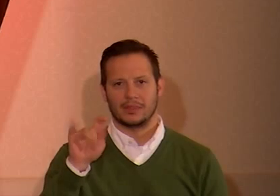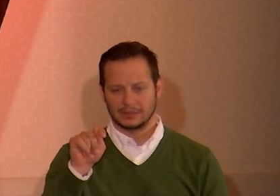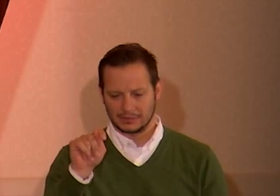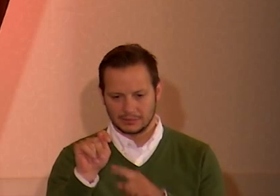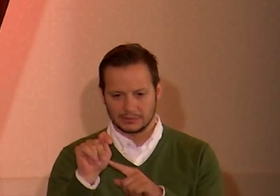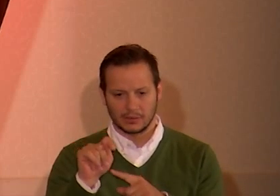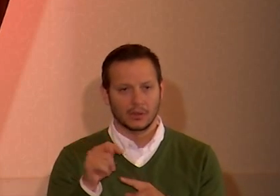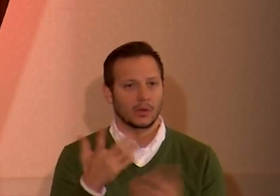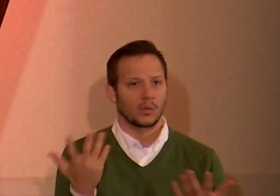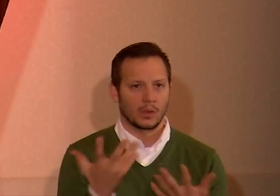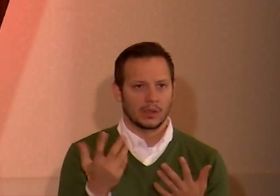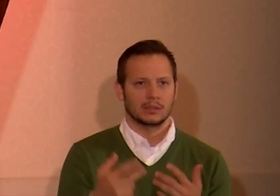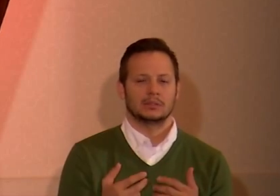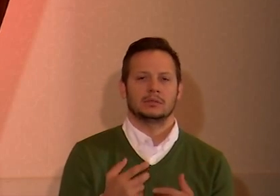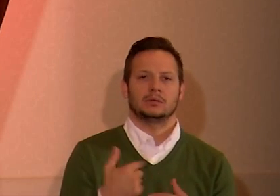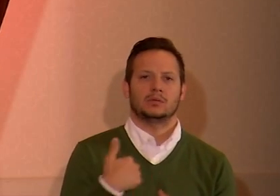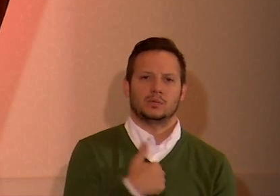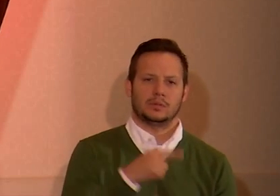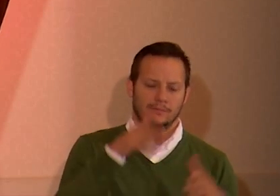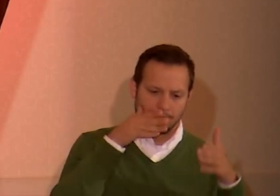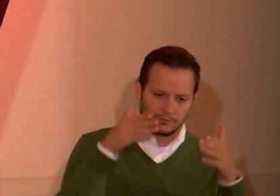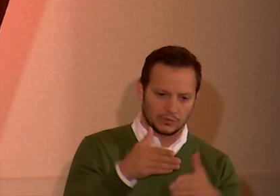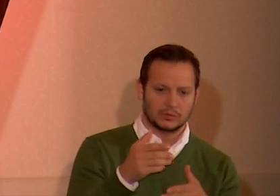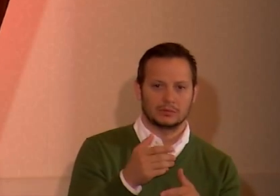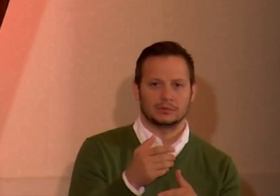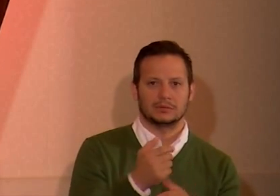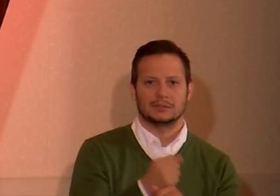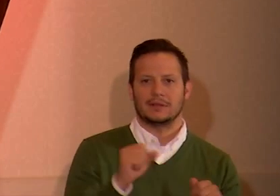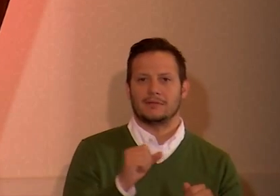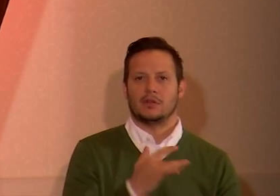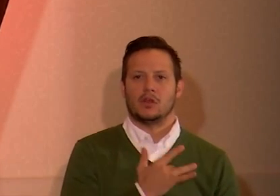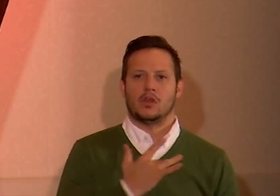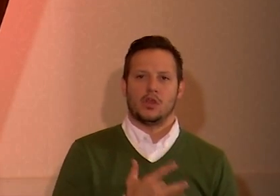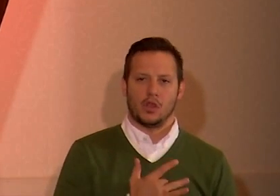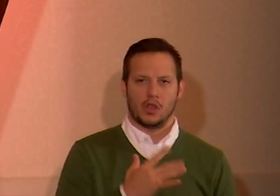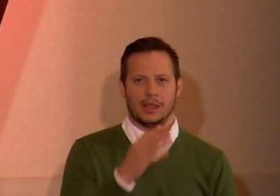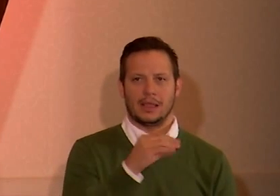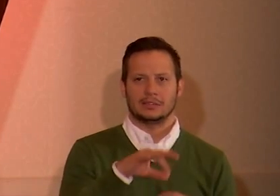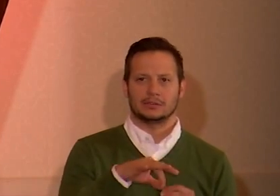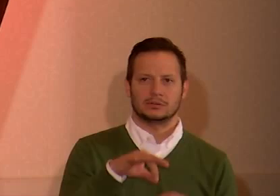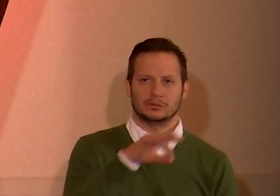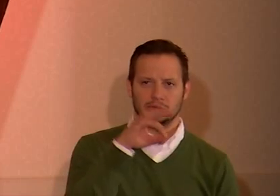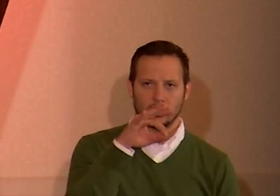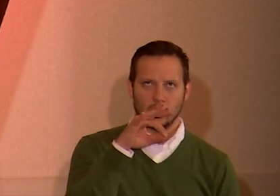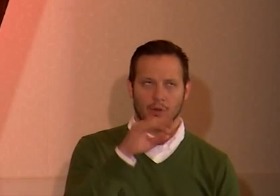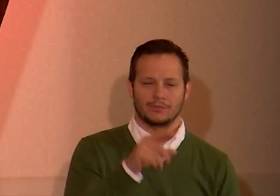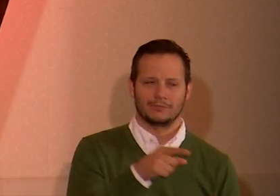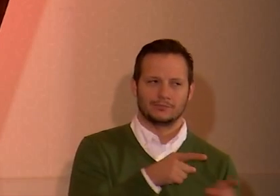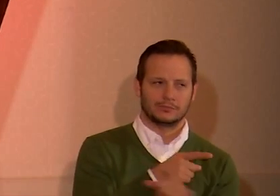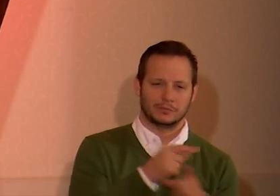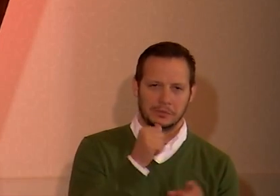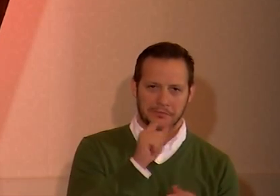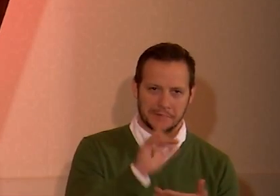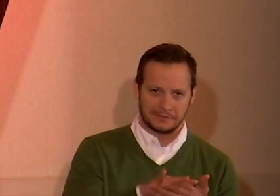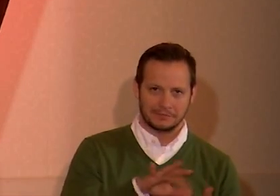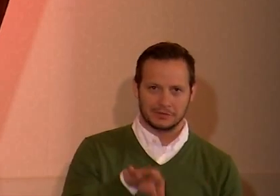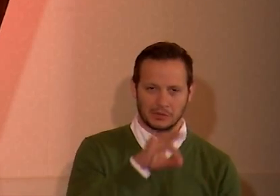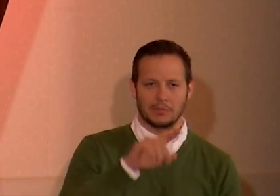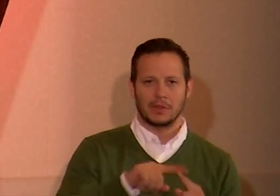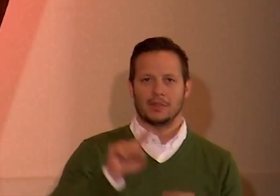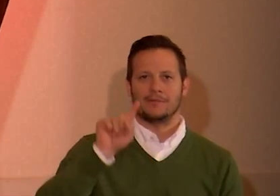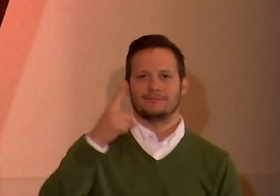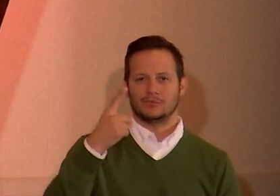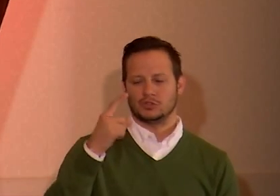is saving the heart and the soul, for you metaphorically, the heart and the soul of the First Amendment of the United